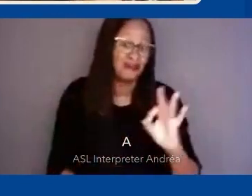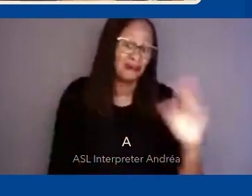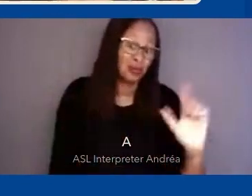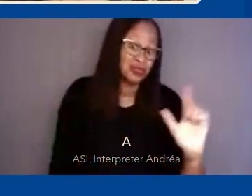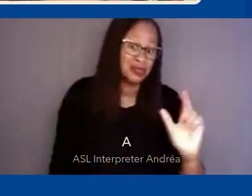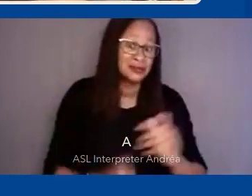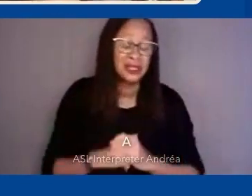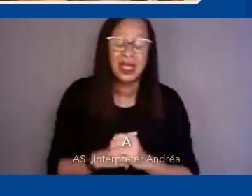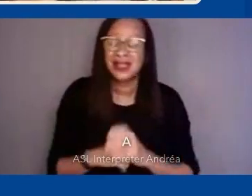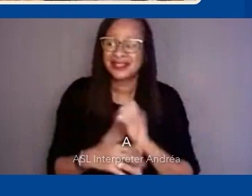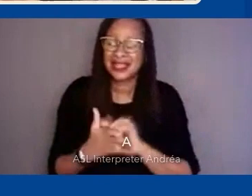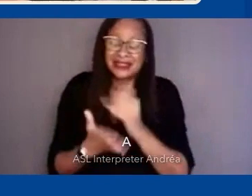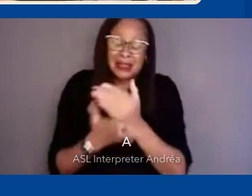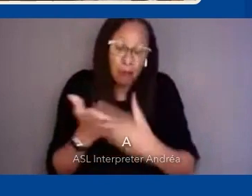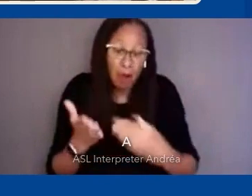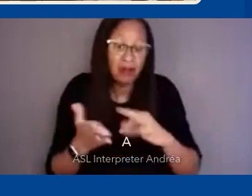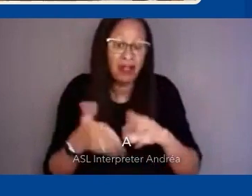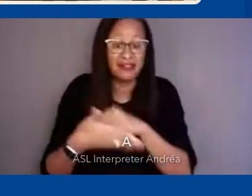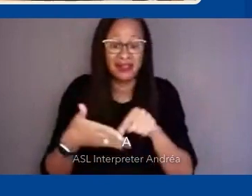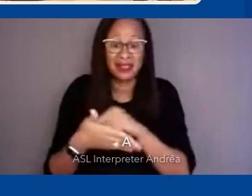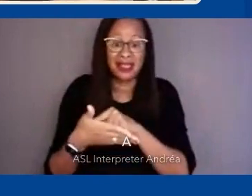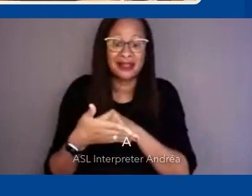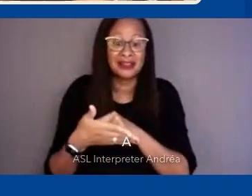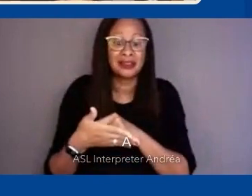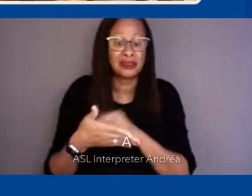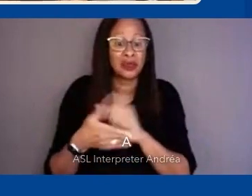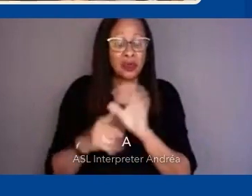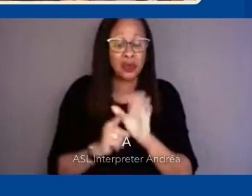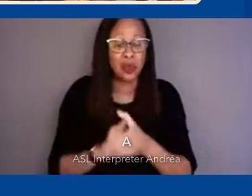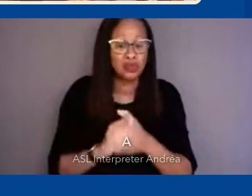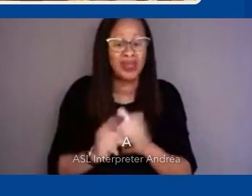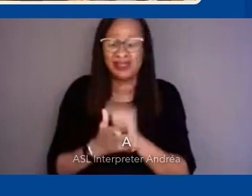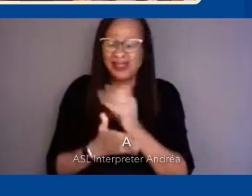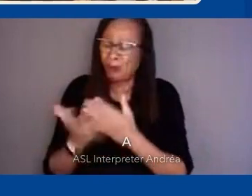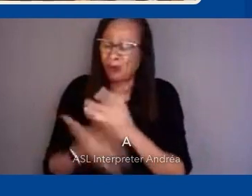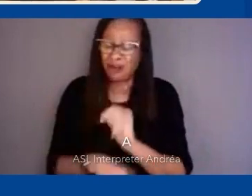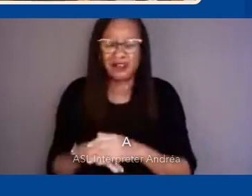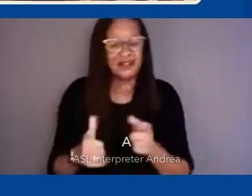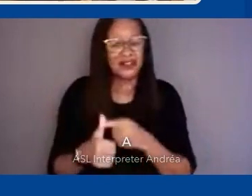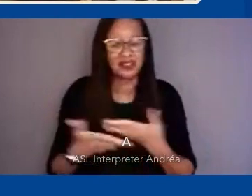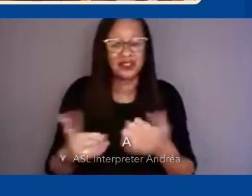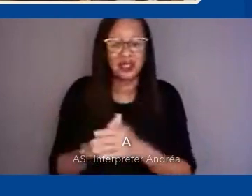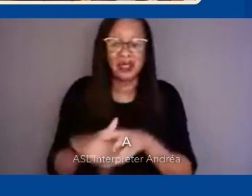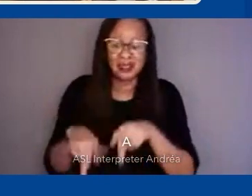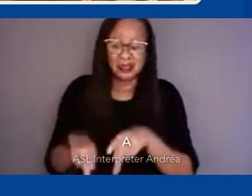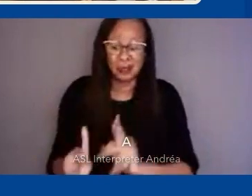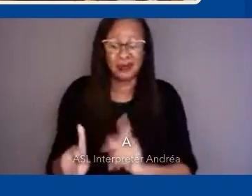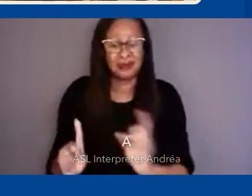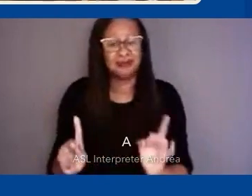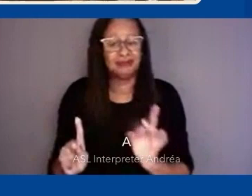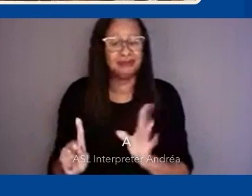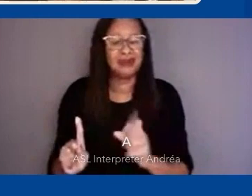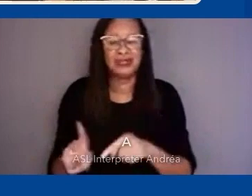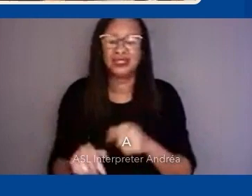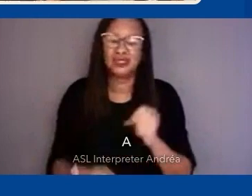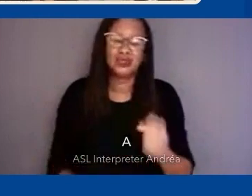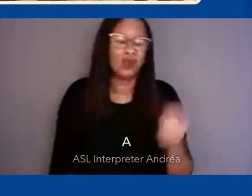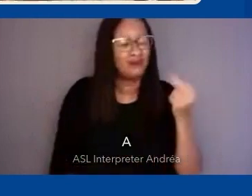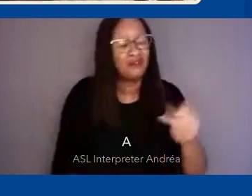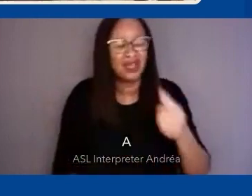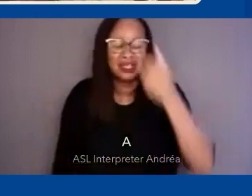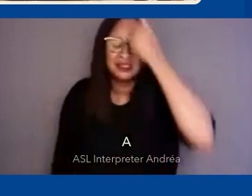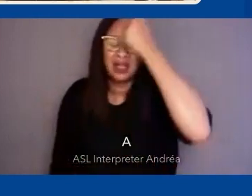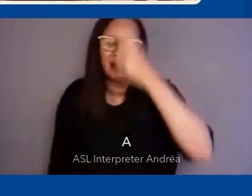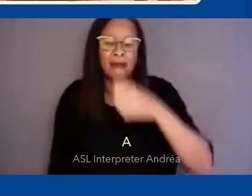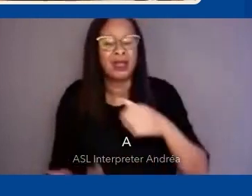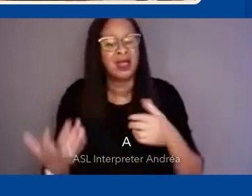find that part of the culture, like, I don't know if cursing is permitted, but it's so fucking dumb, right? It's just